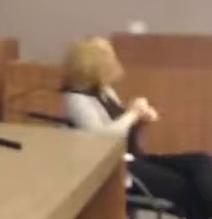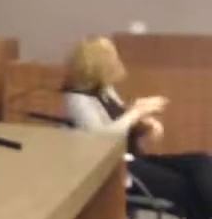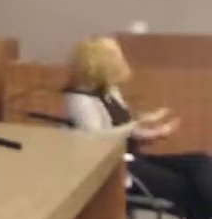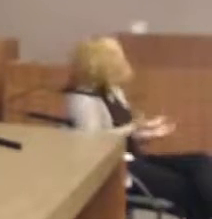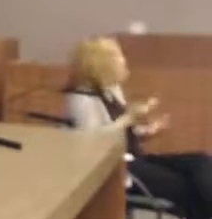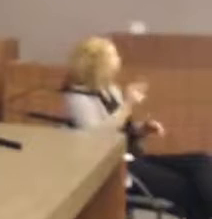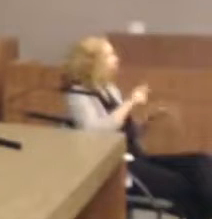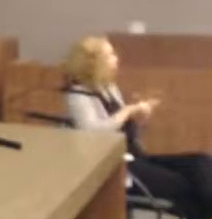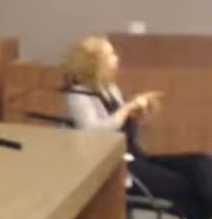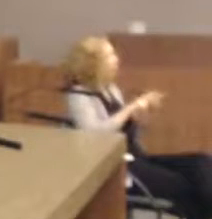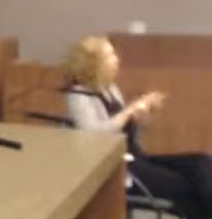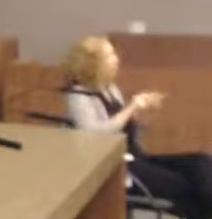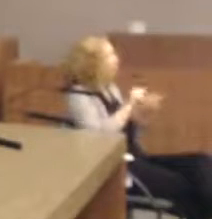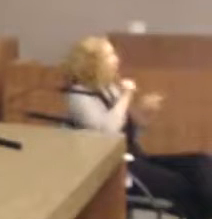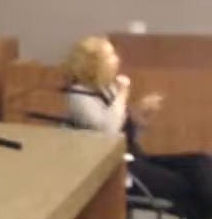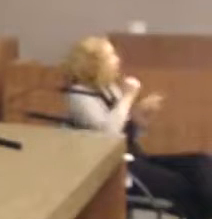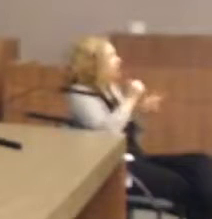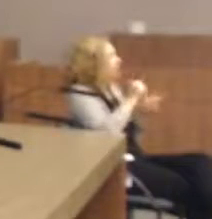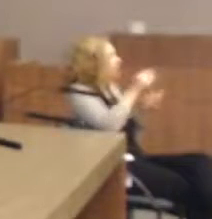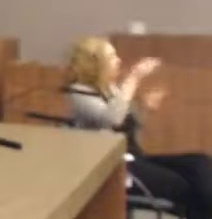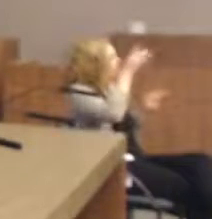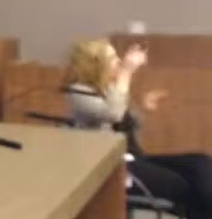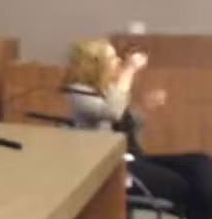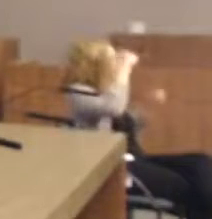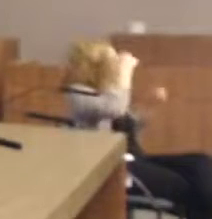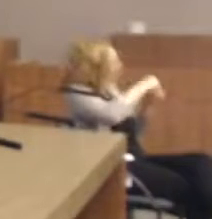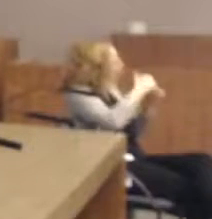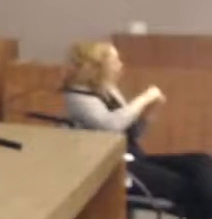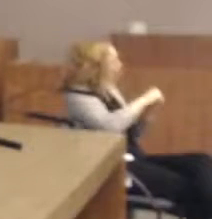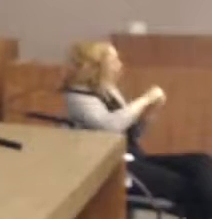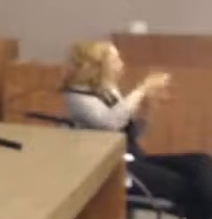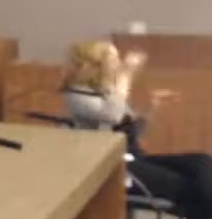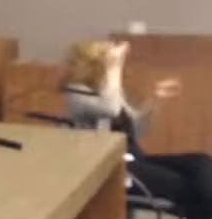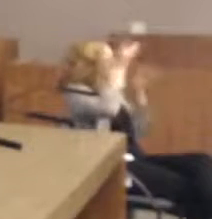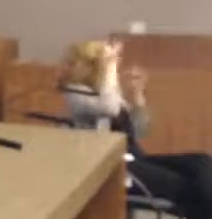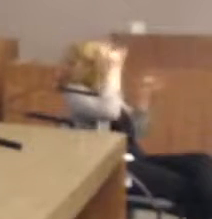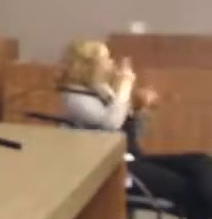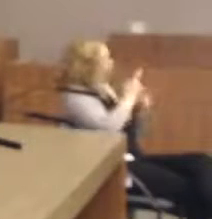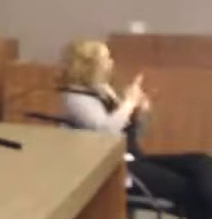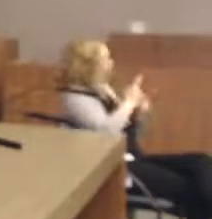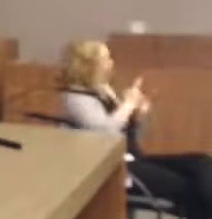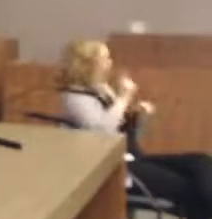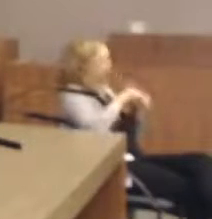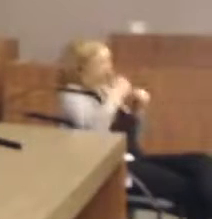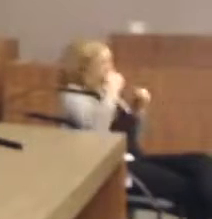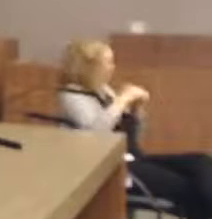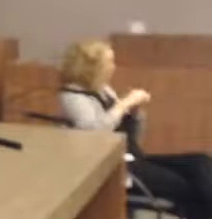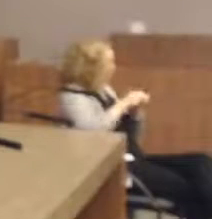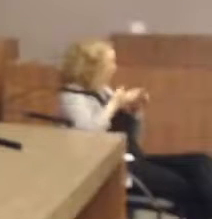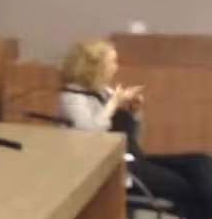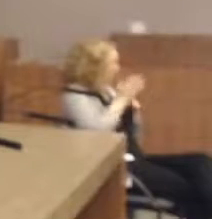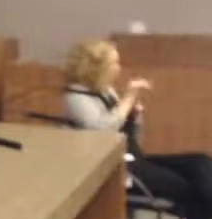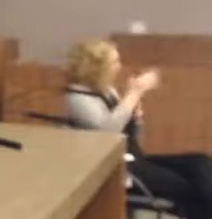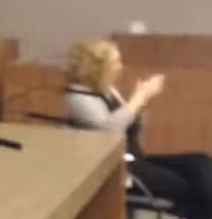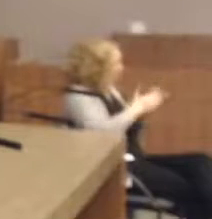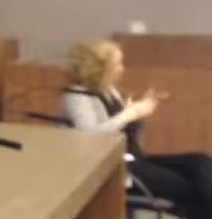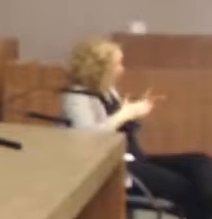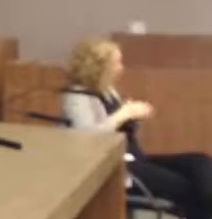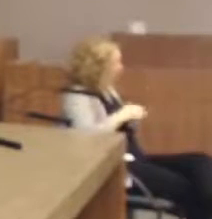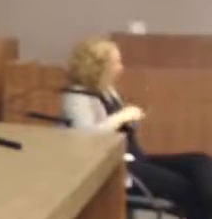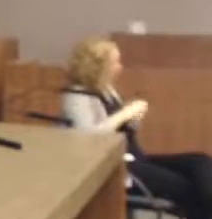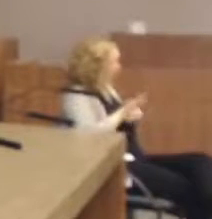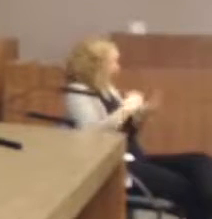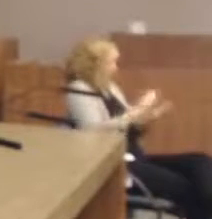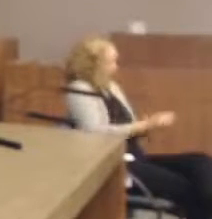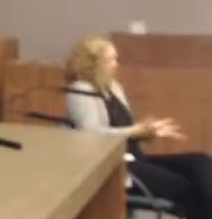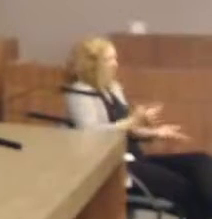And so those memories don't go in there, so then you can't recall them. So I don't vividly remember going through that part, right? All right,